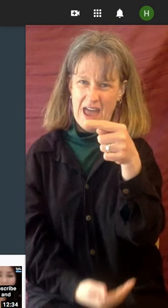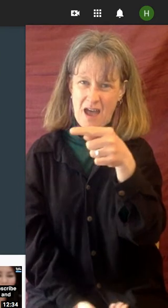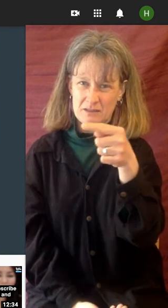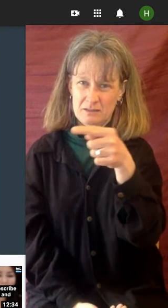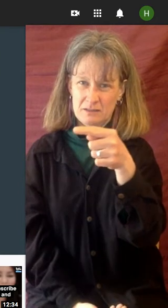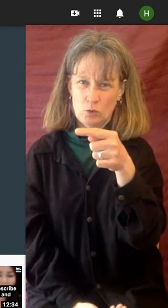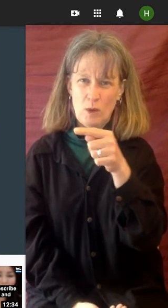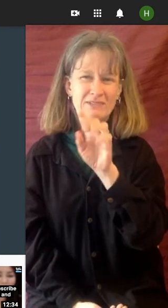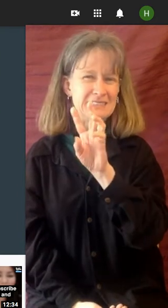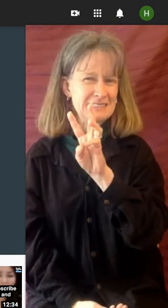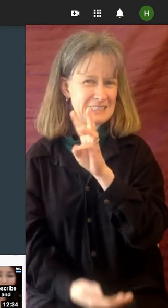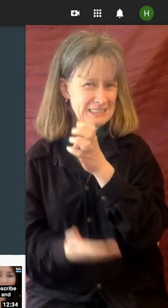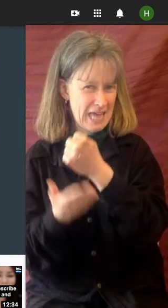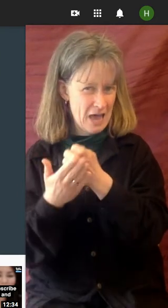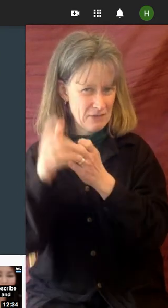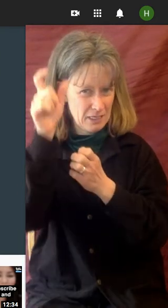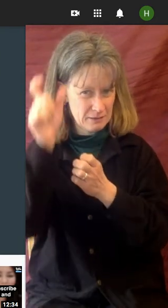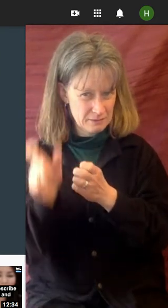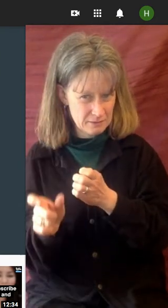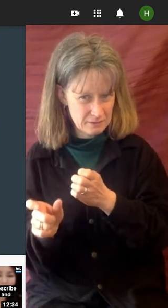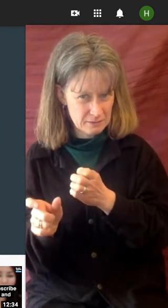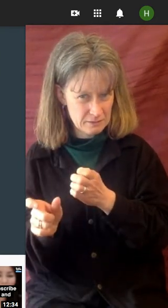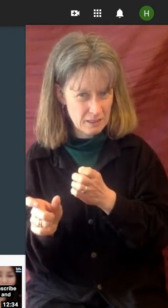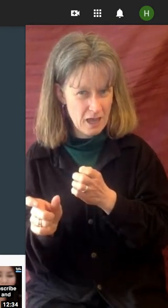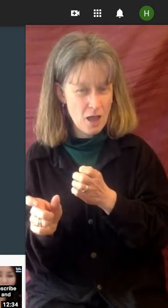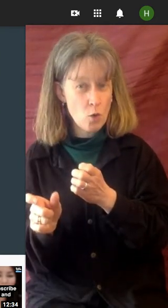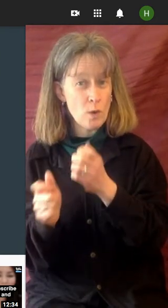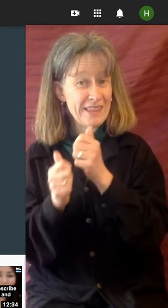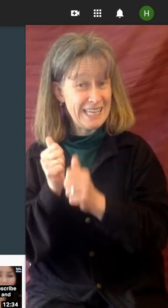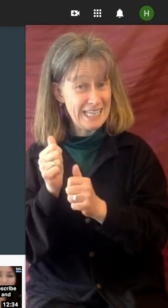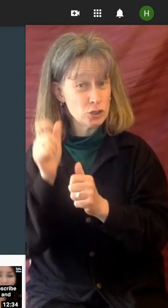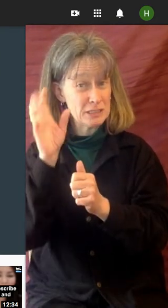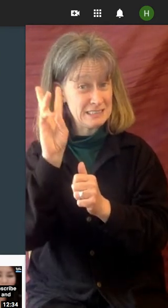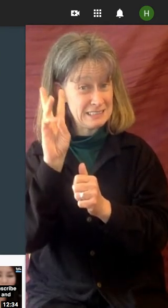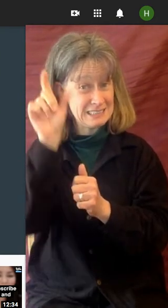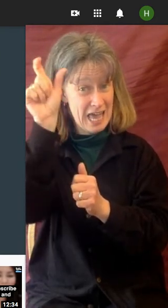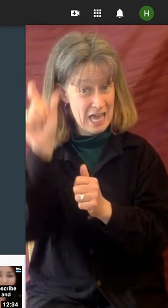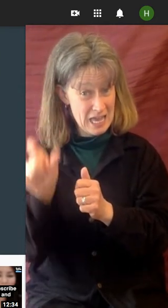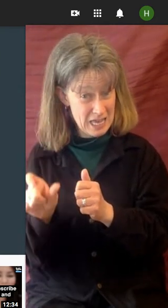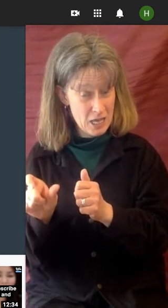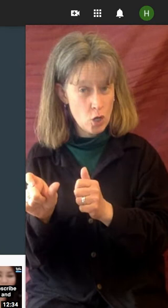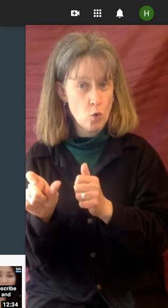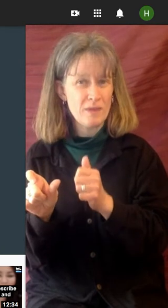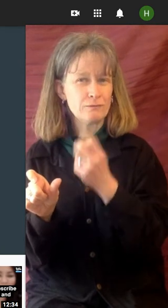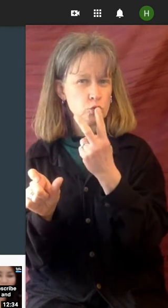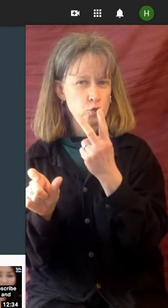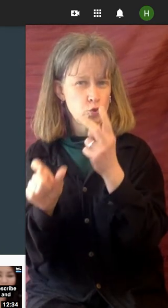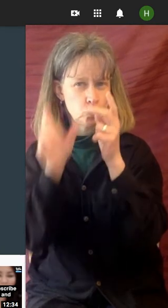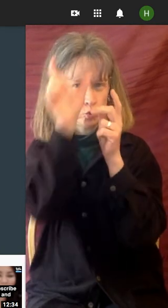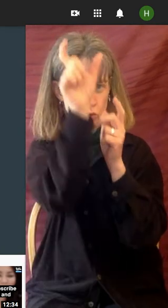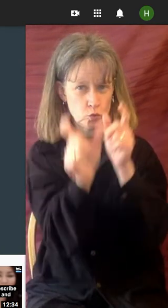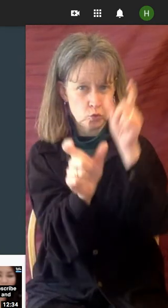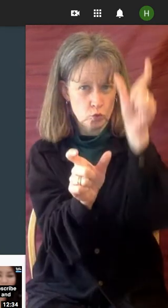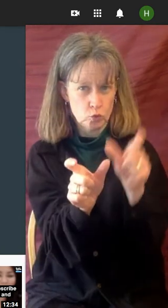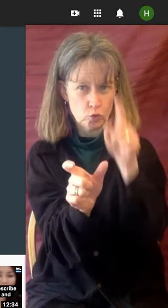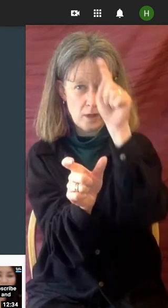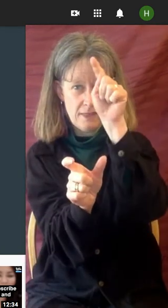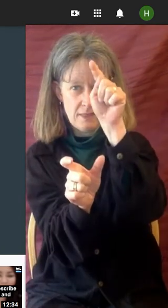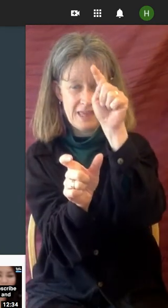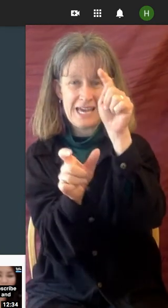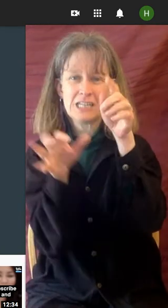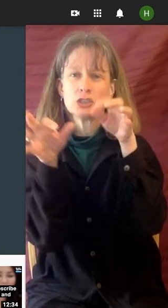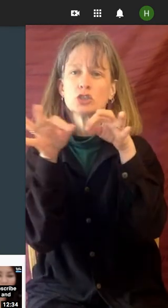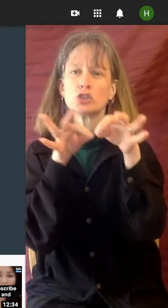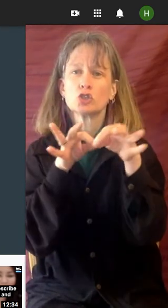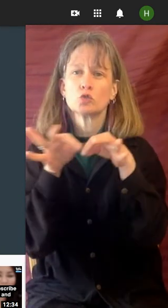of evidence. You're going to write down 2 things, the description, and on the notes I